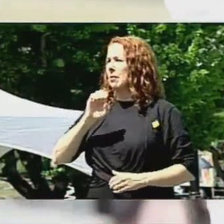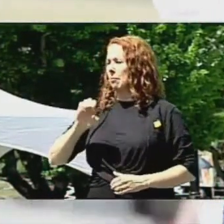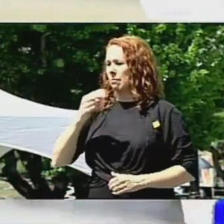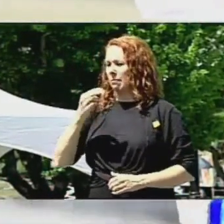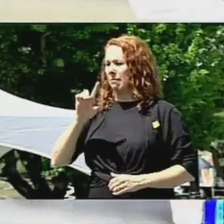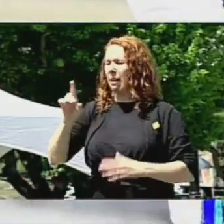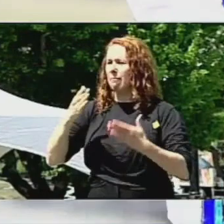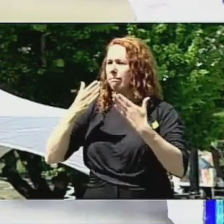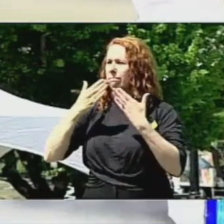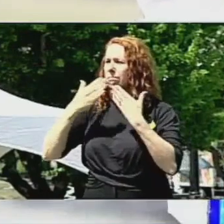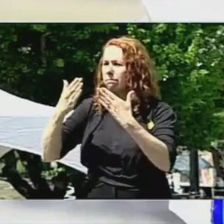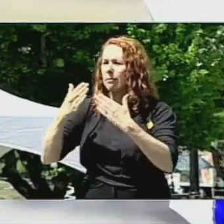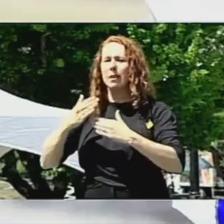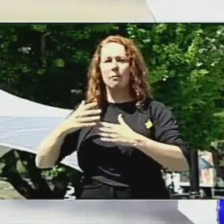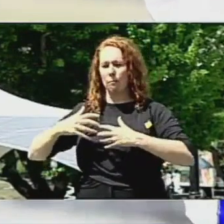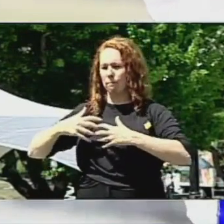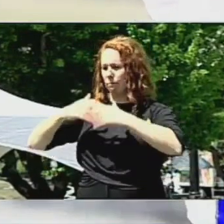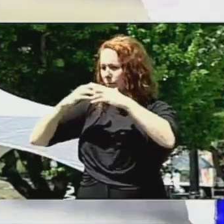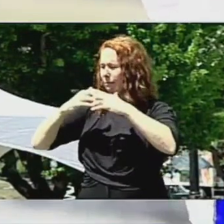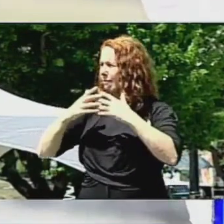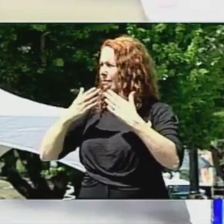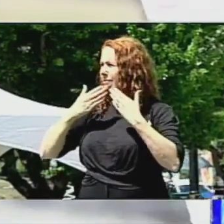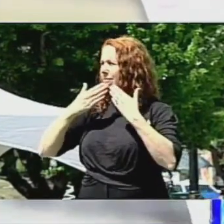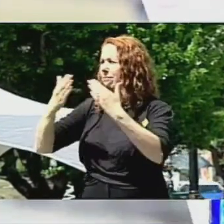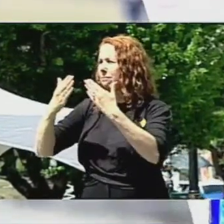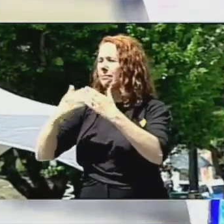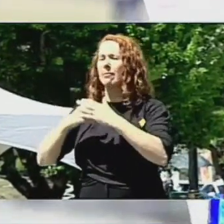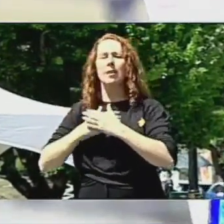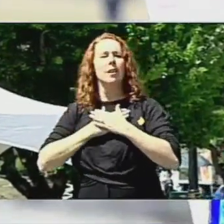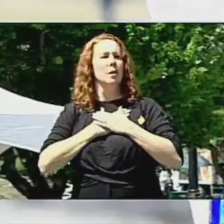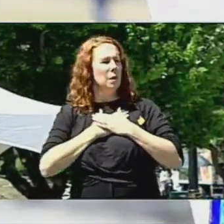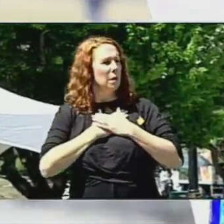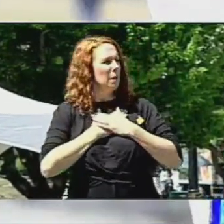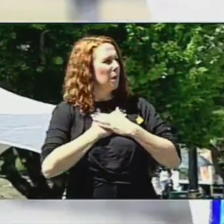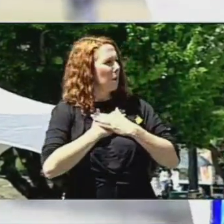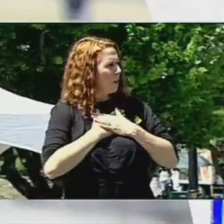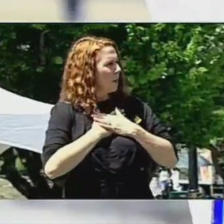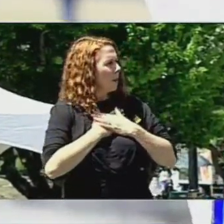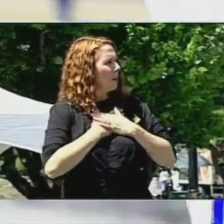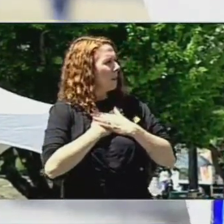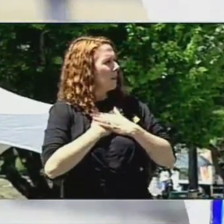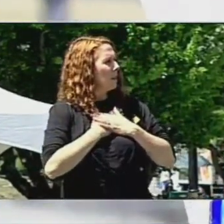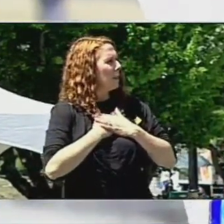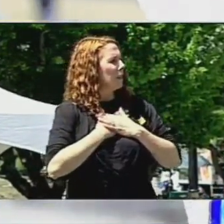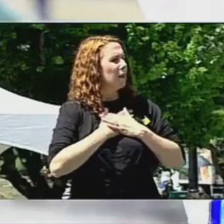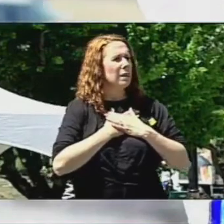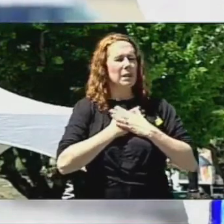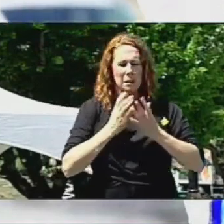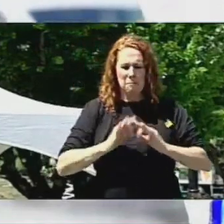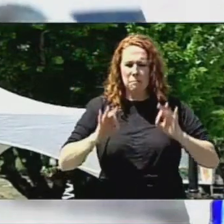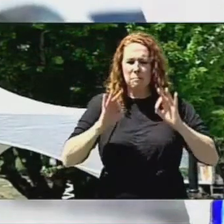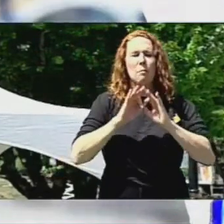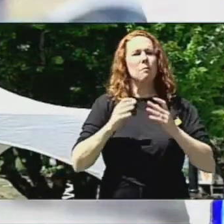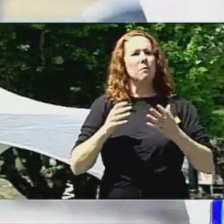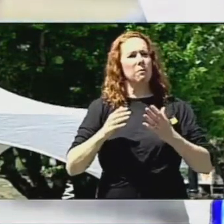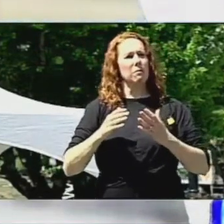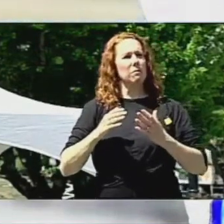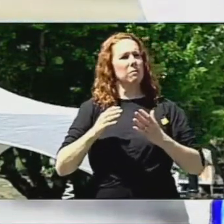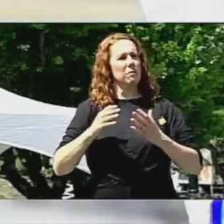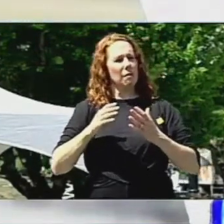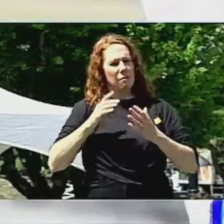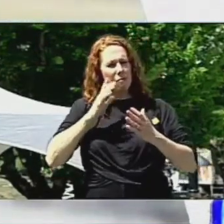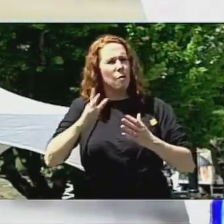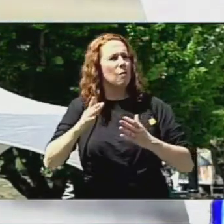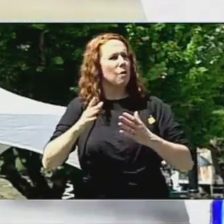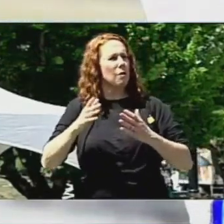campaign came to be. It's one of the initiatives across the country that's